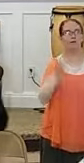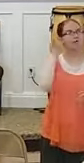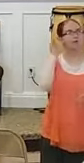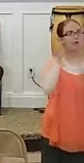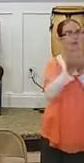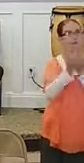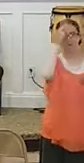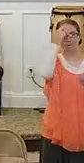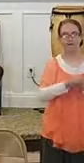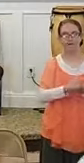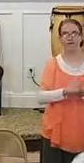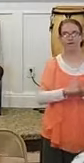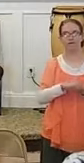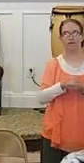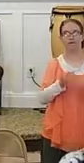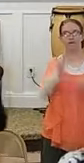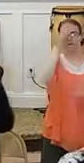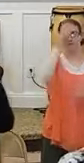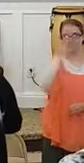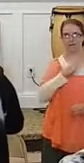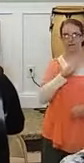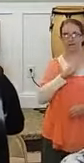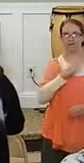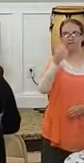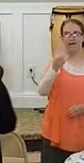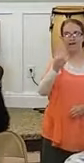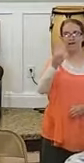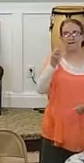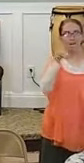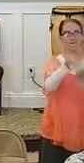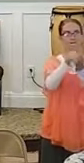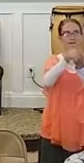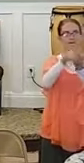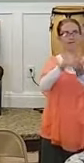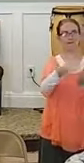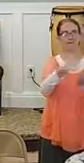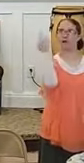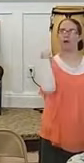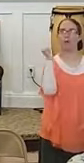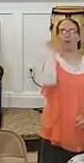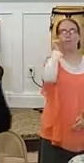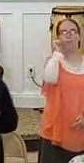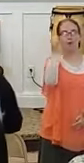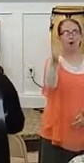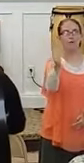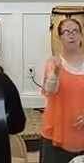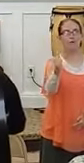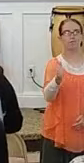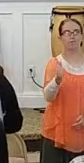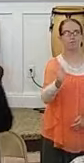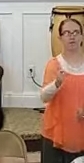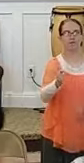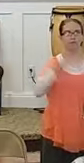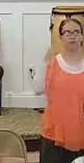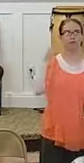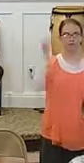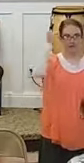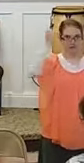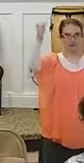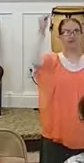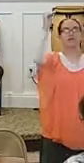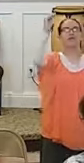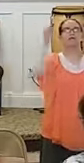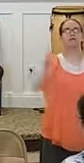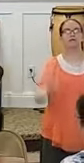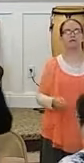word believed, and the number of the men was about 5,000. And it came to pass on the morrow that their rulers and elders and